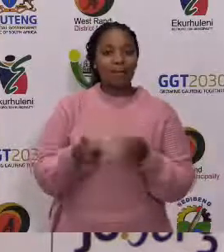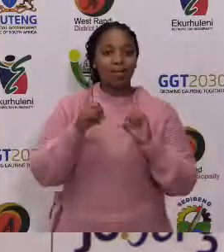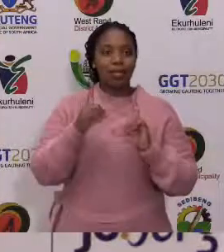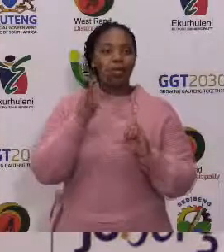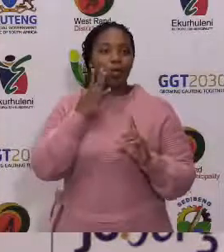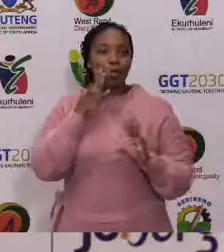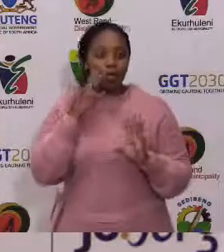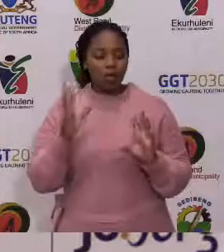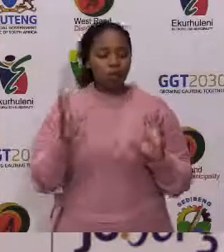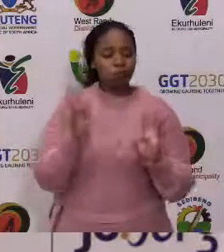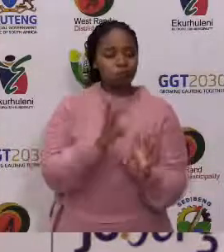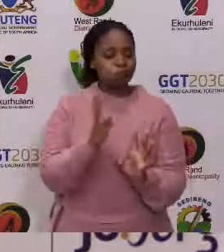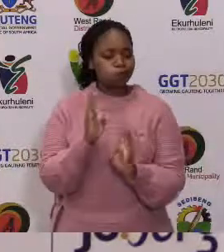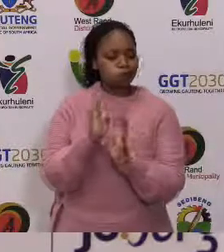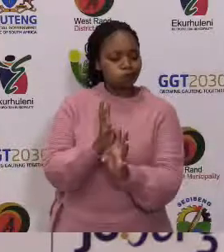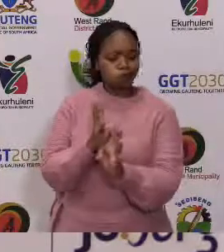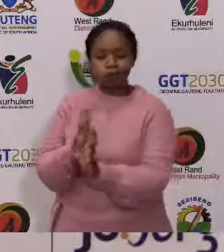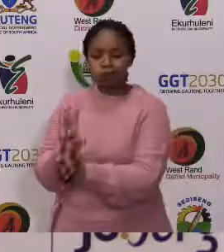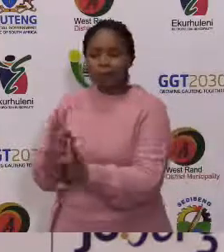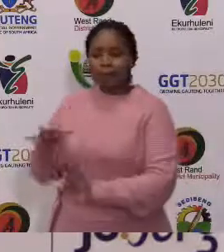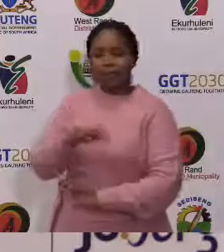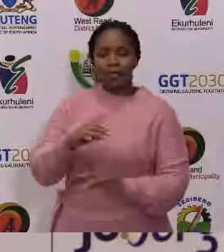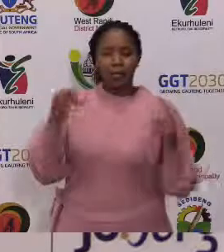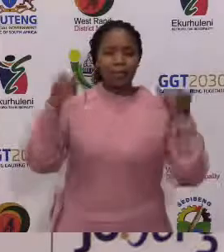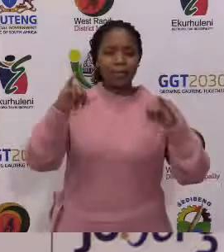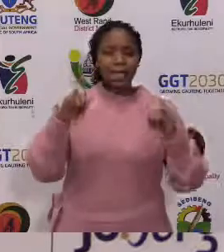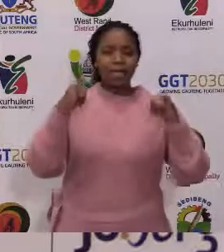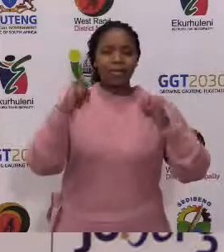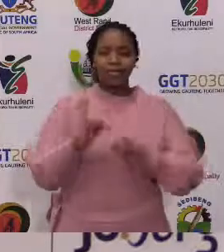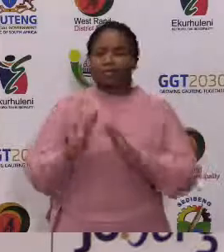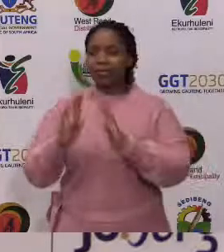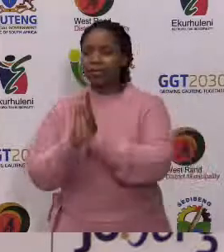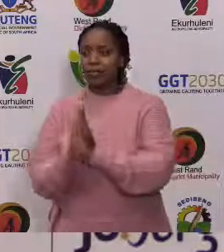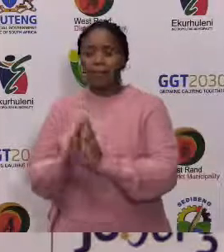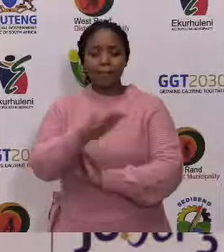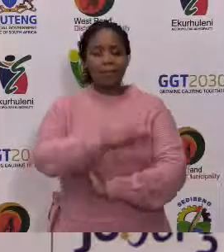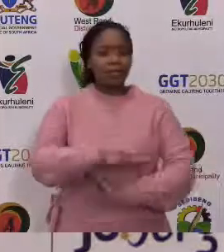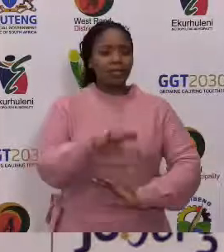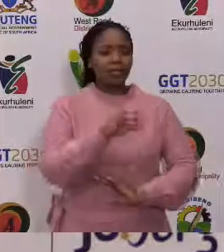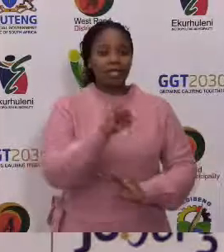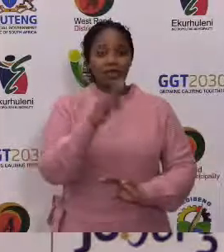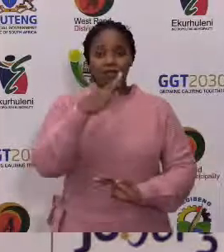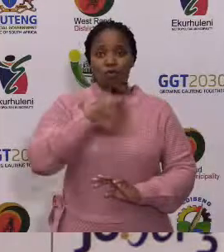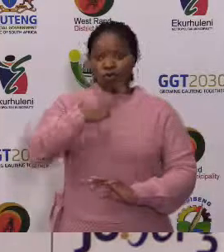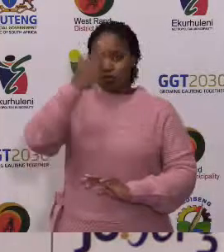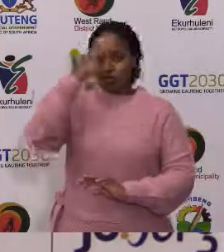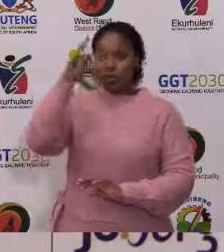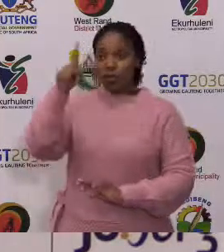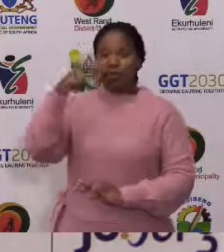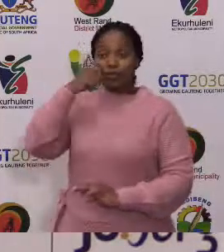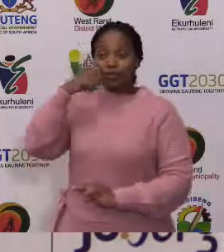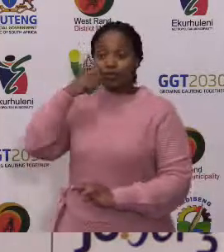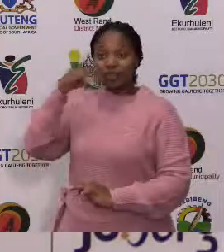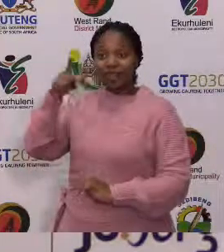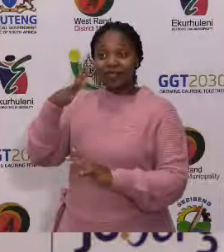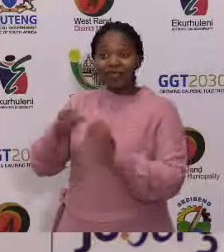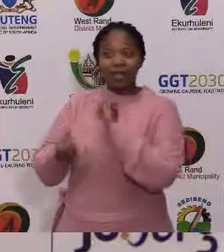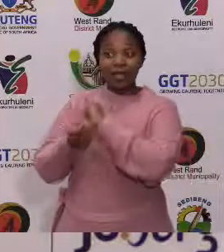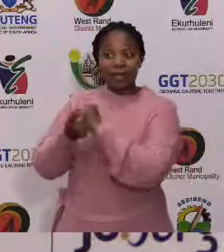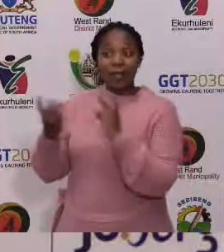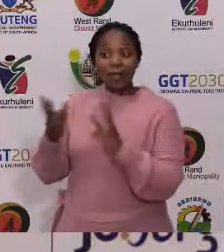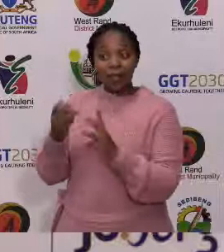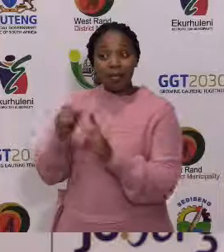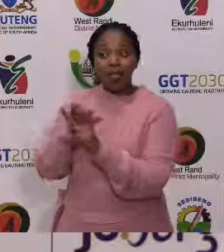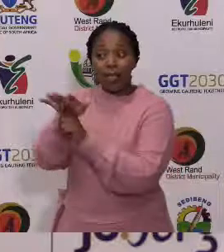gathering in larger numbers in places. If you want to know why in Tshwane we had that outbreak, it's young